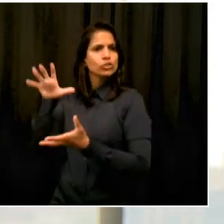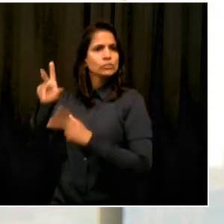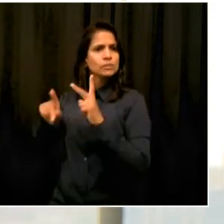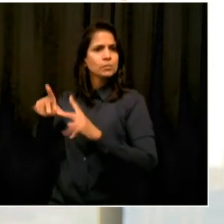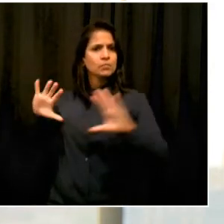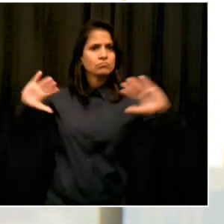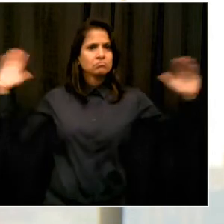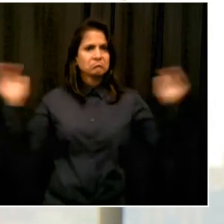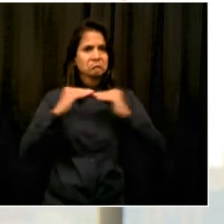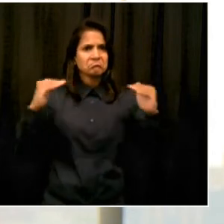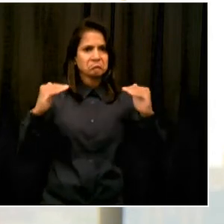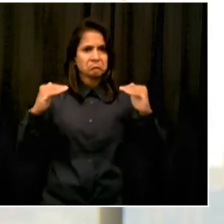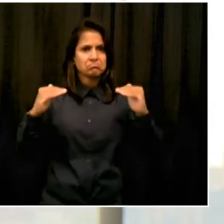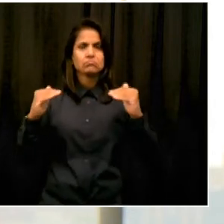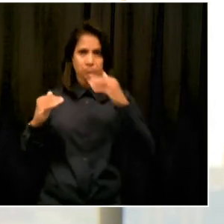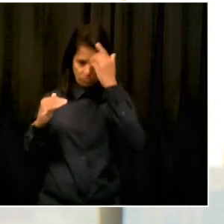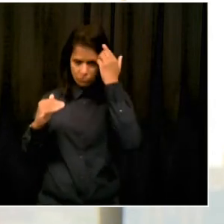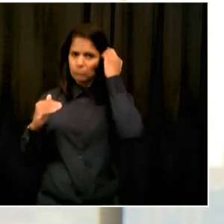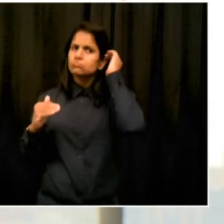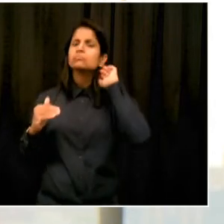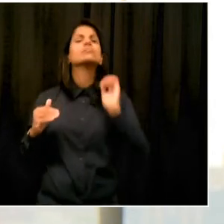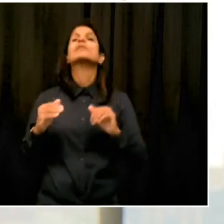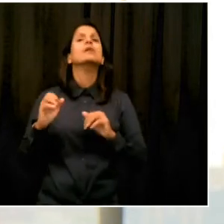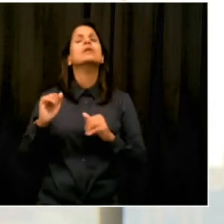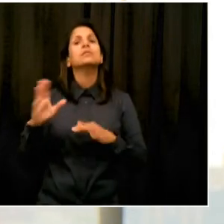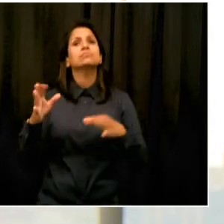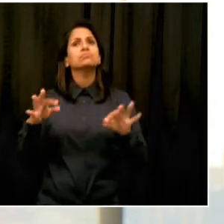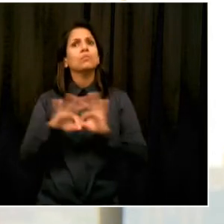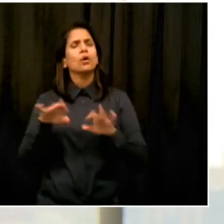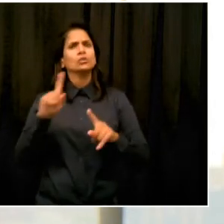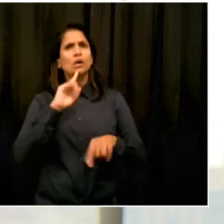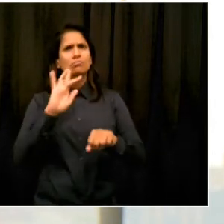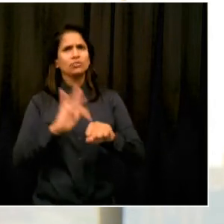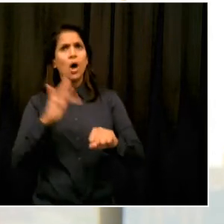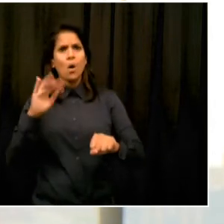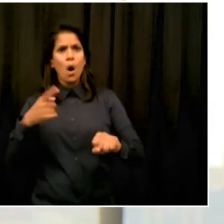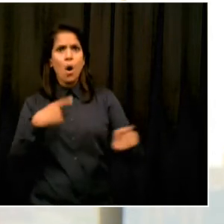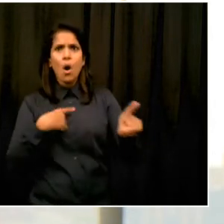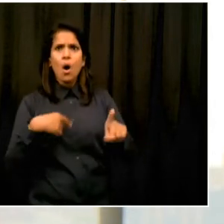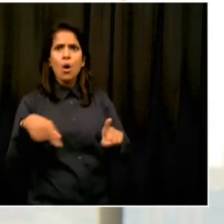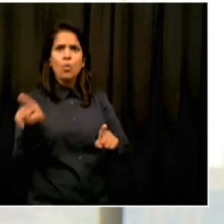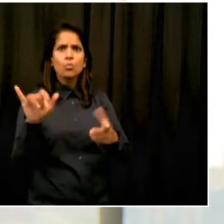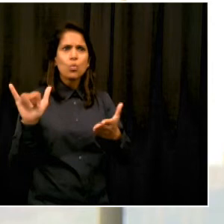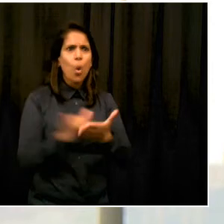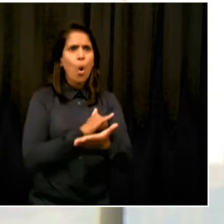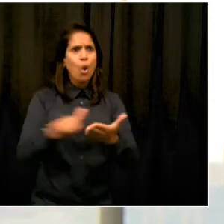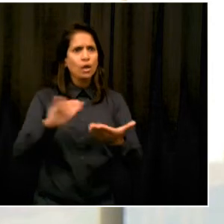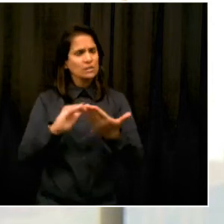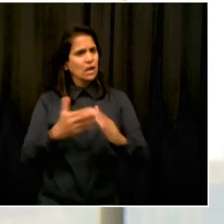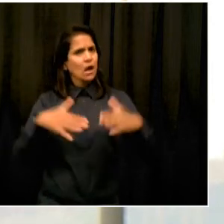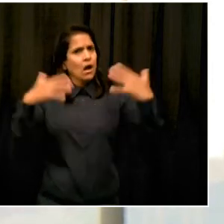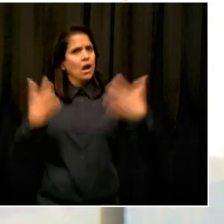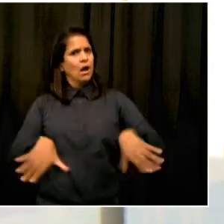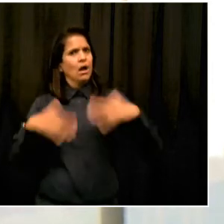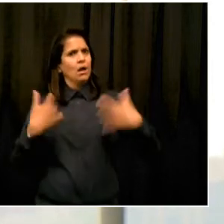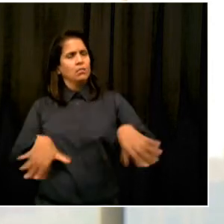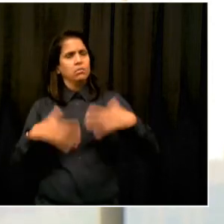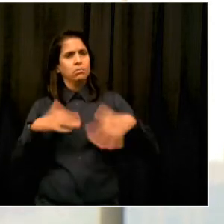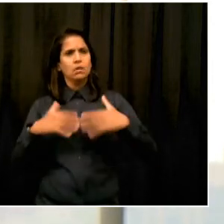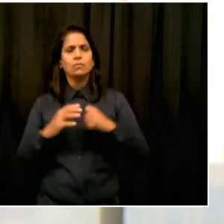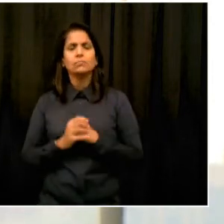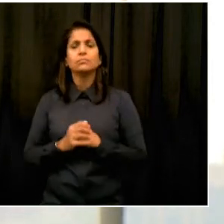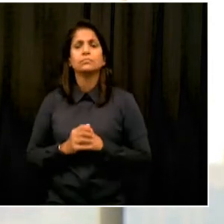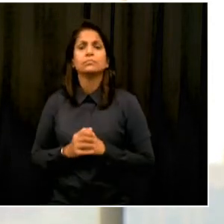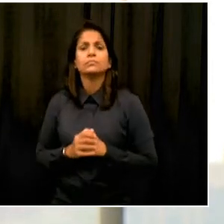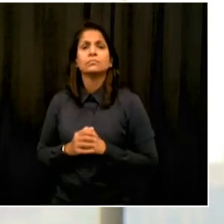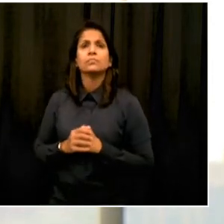And we will bring together partners, because the talent is already here right this minute. We'll bring together partners who may never have